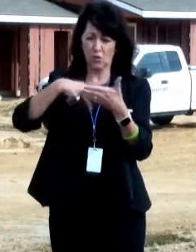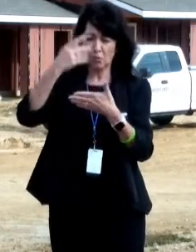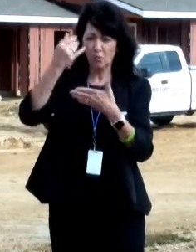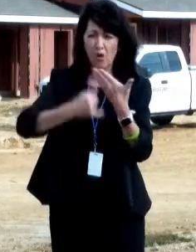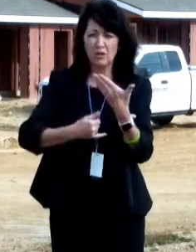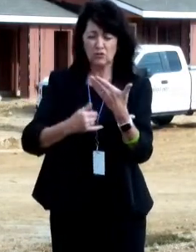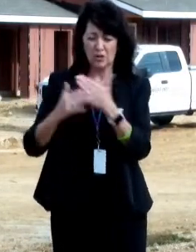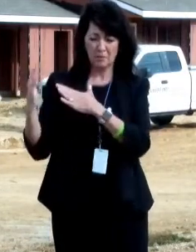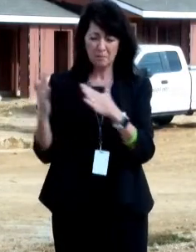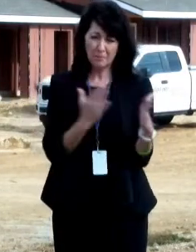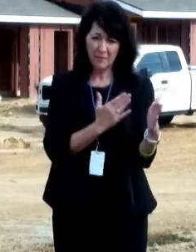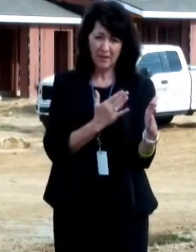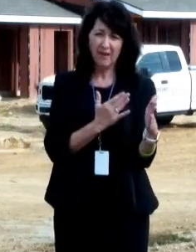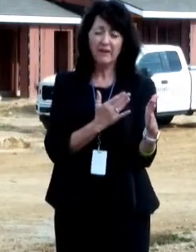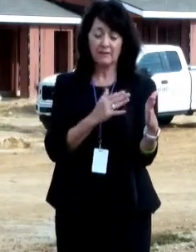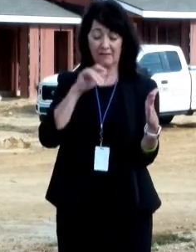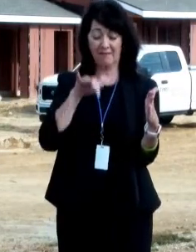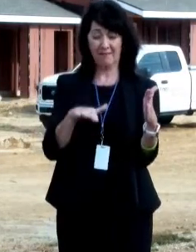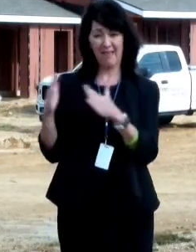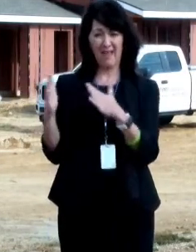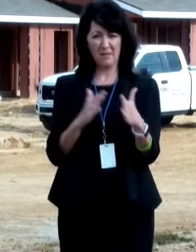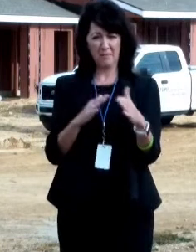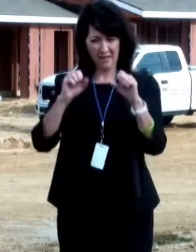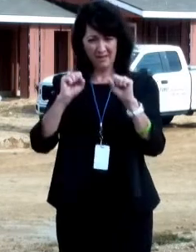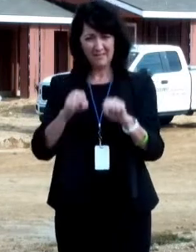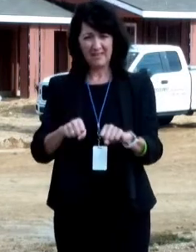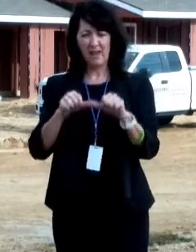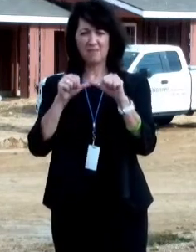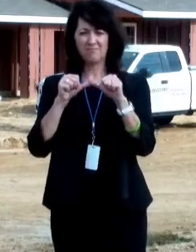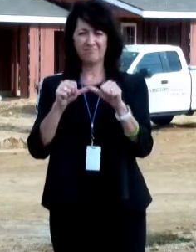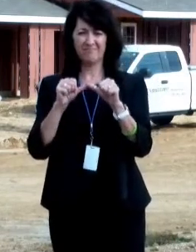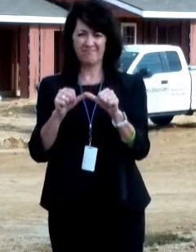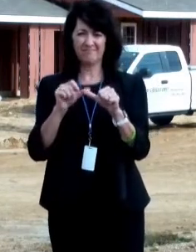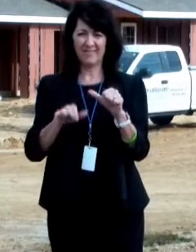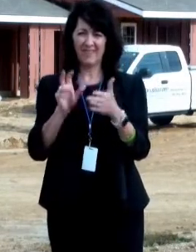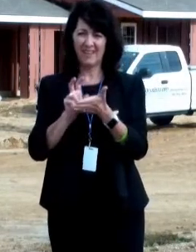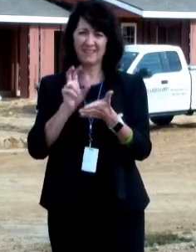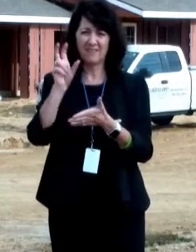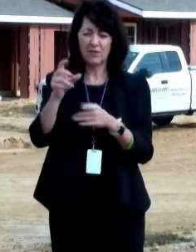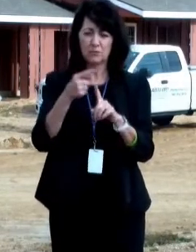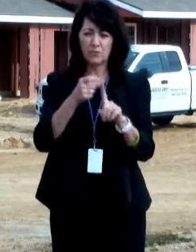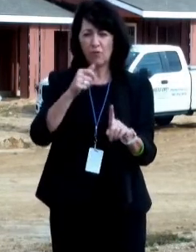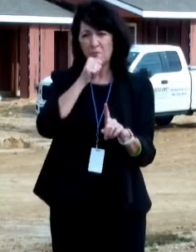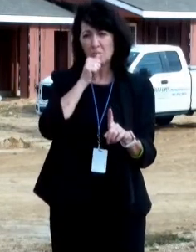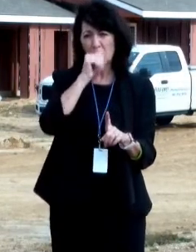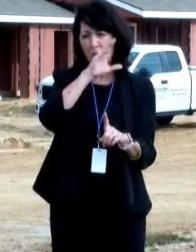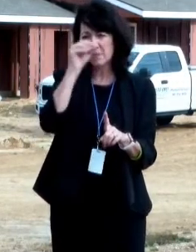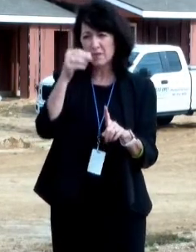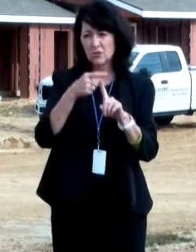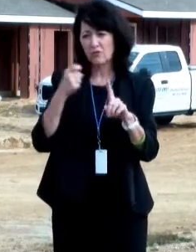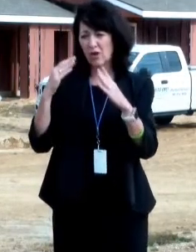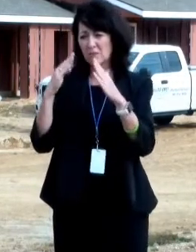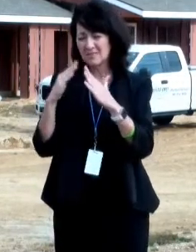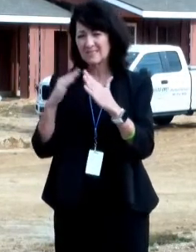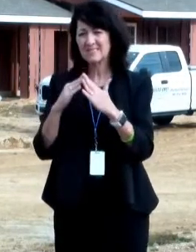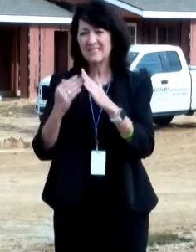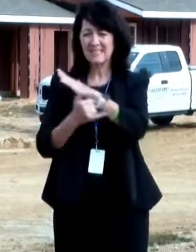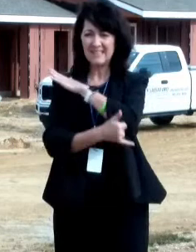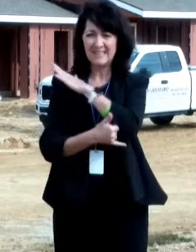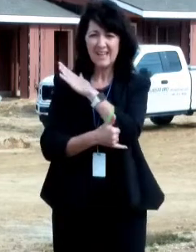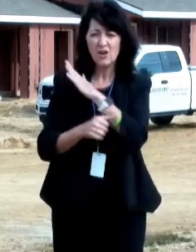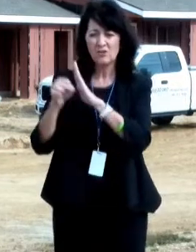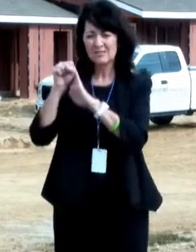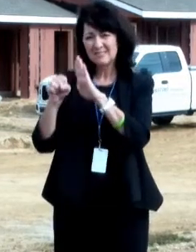well-thought-out plan that is deserving of sustained investment from the private sector, from the city, county, state, and federal governments